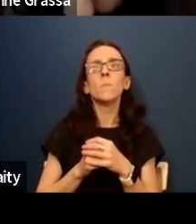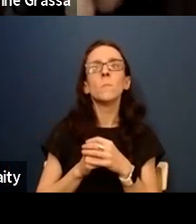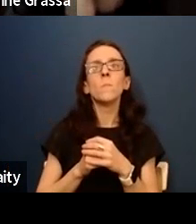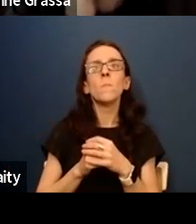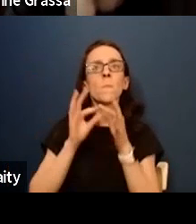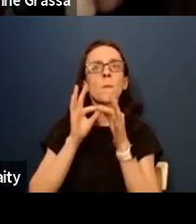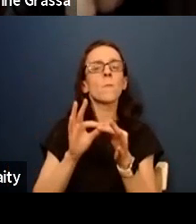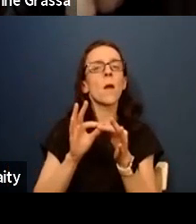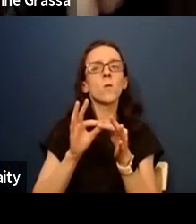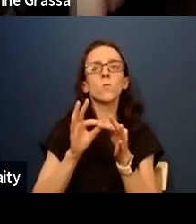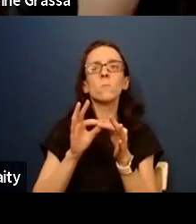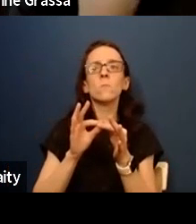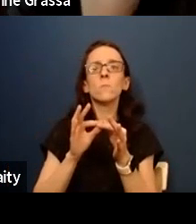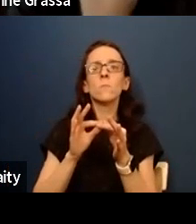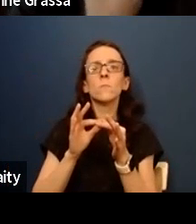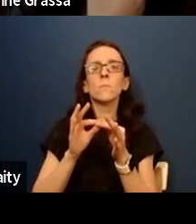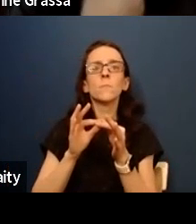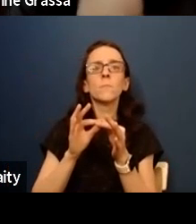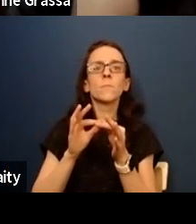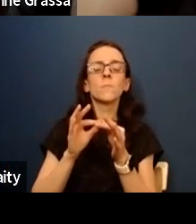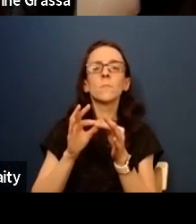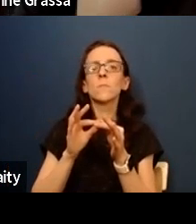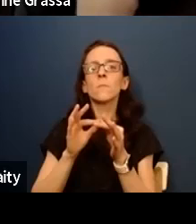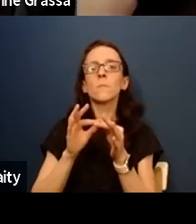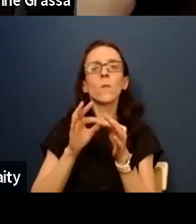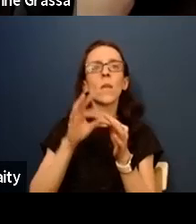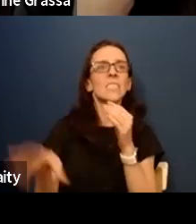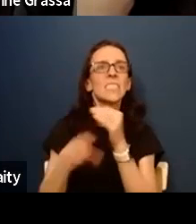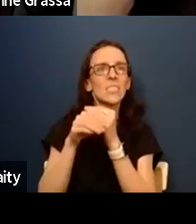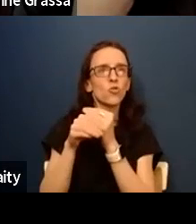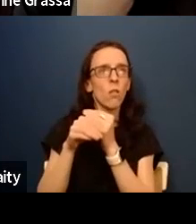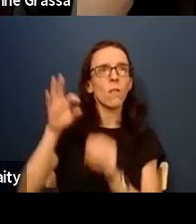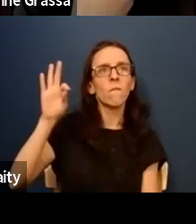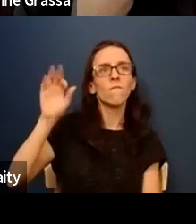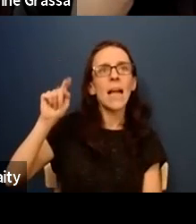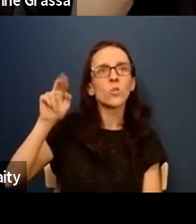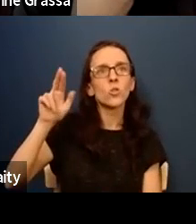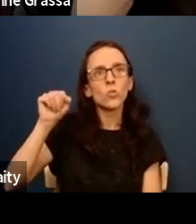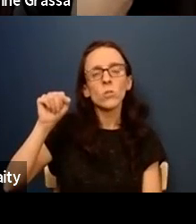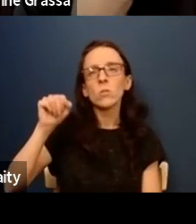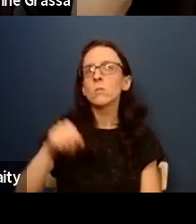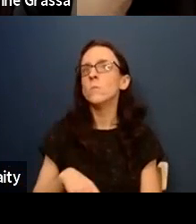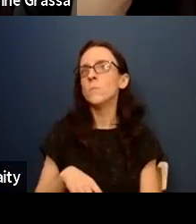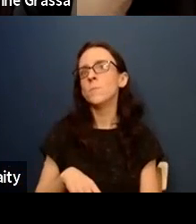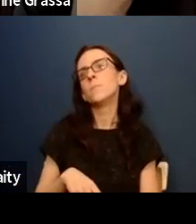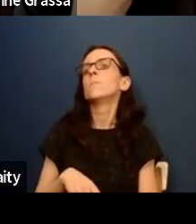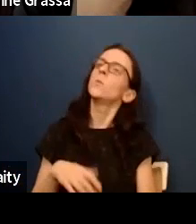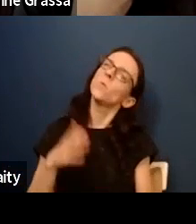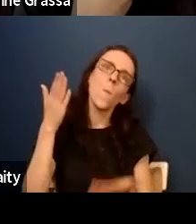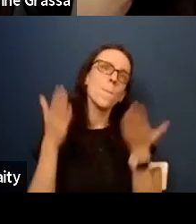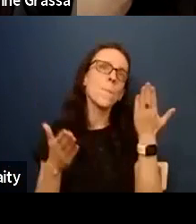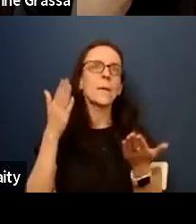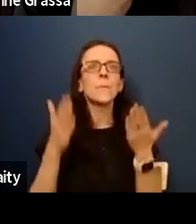additional kind of factors. So whether we're talking about whether we're talking about an